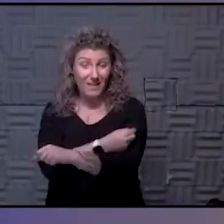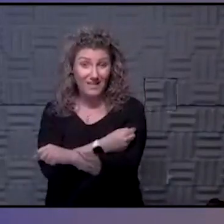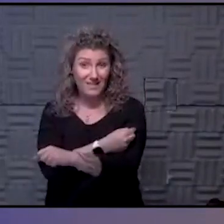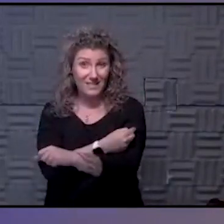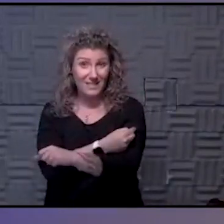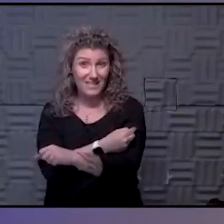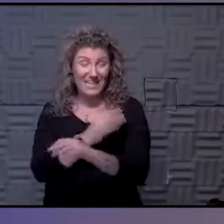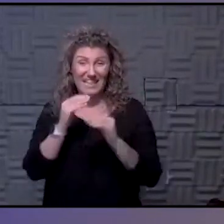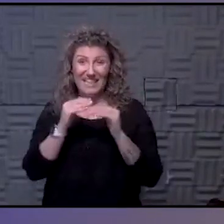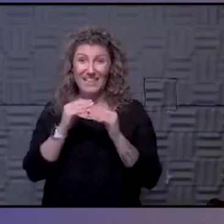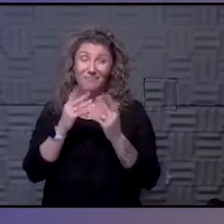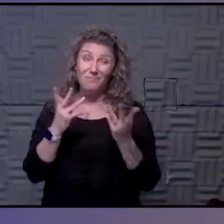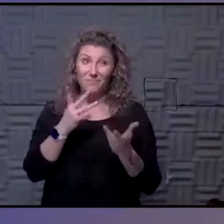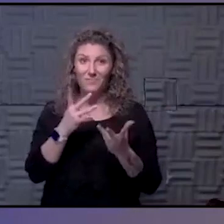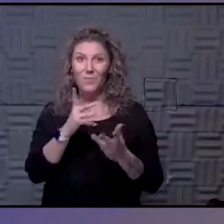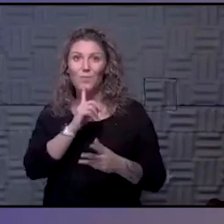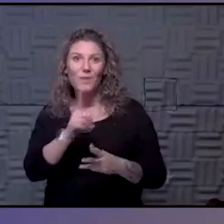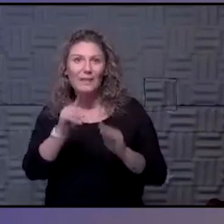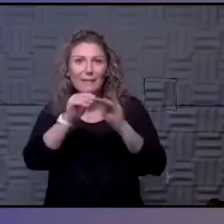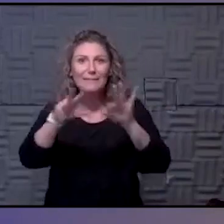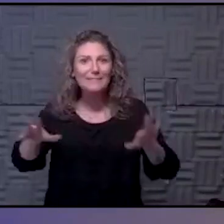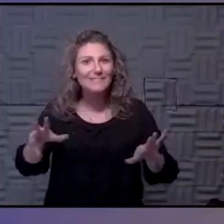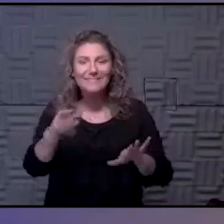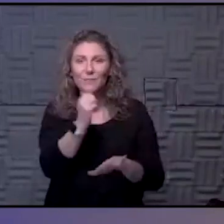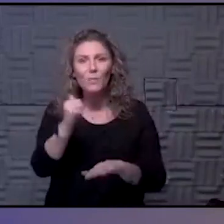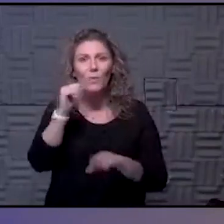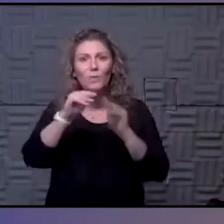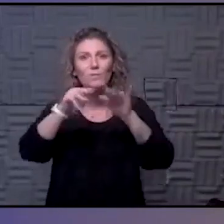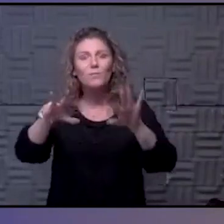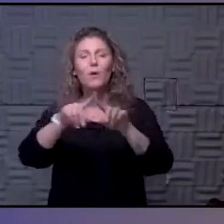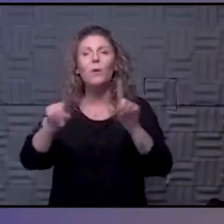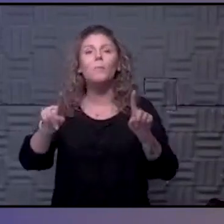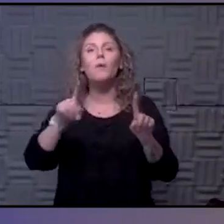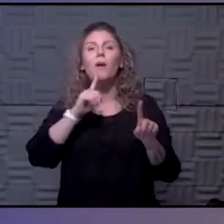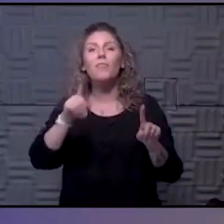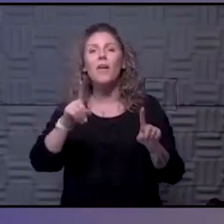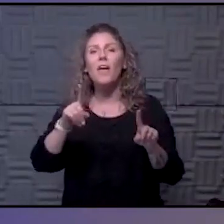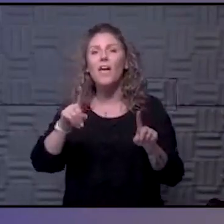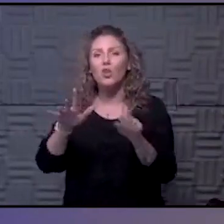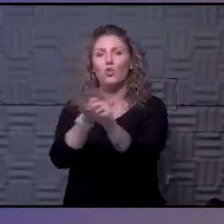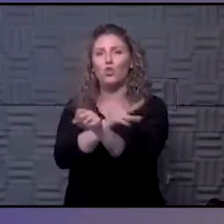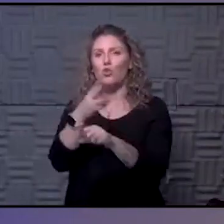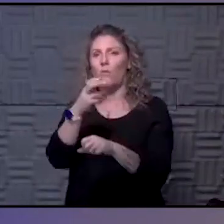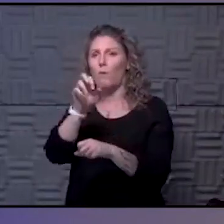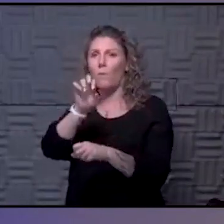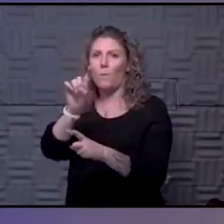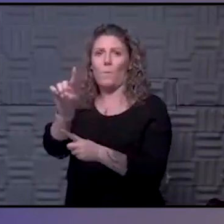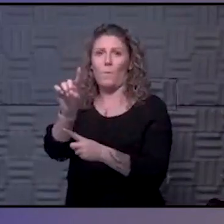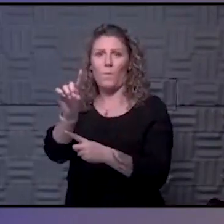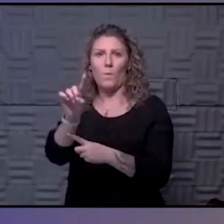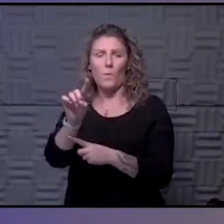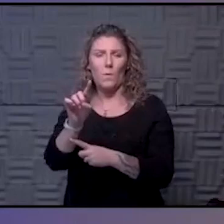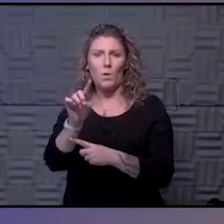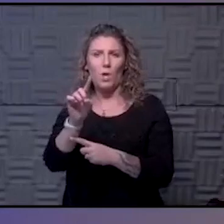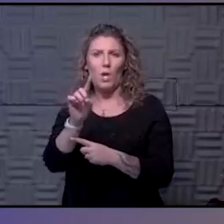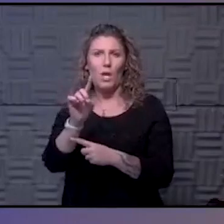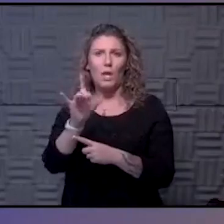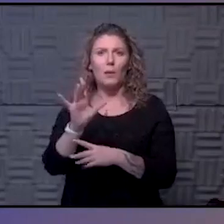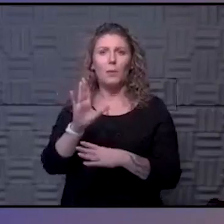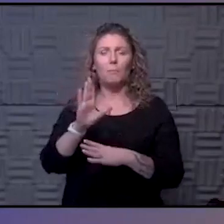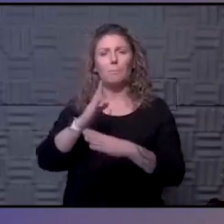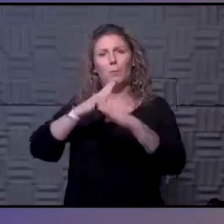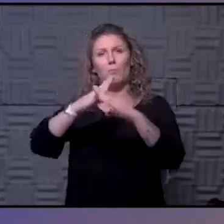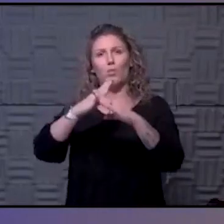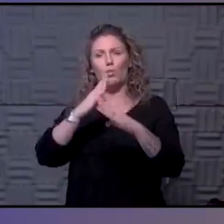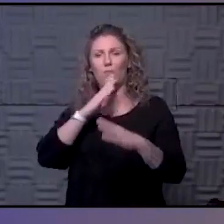the less we'll be able to spread the disease. But typically that population immunity, that herd immunity, it would include all of the people that,